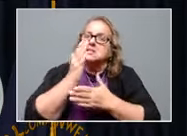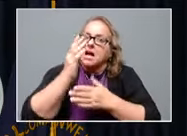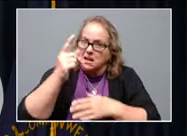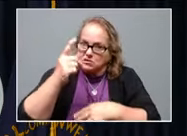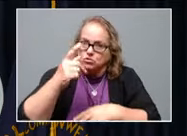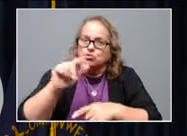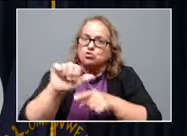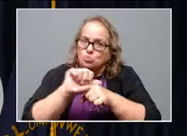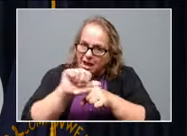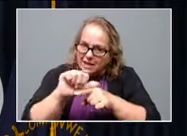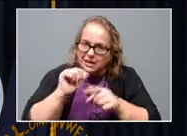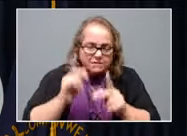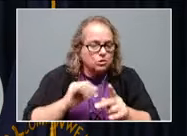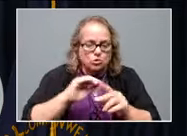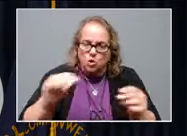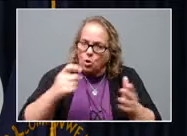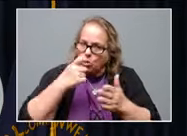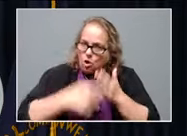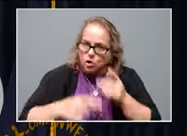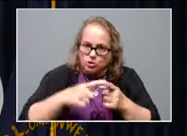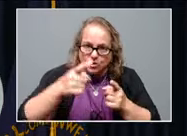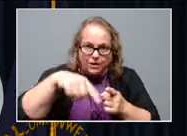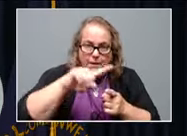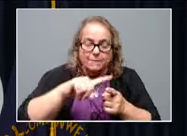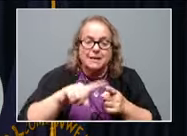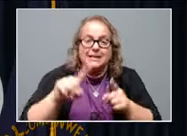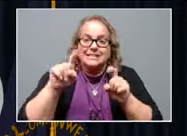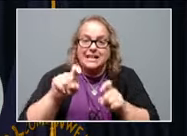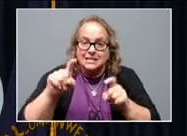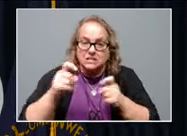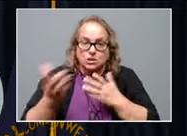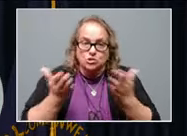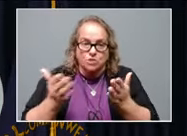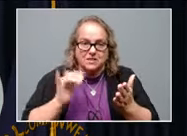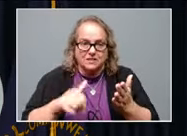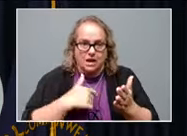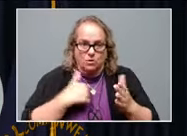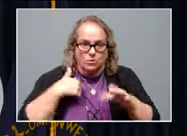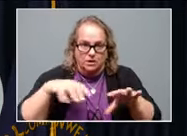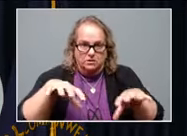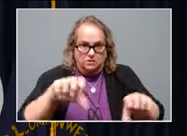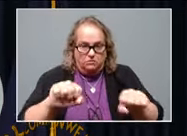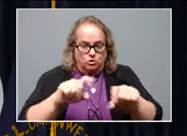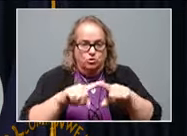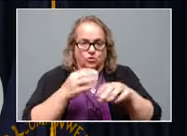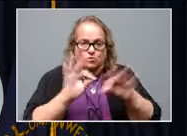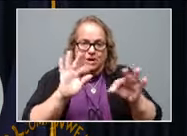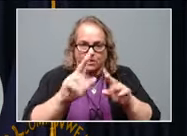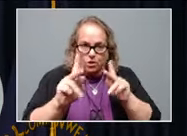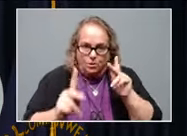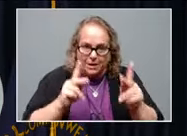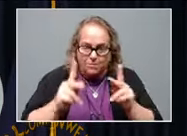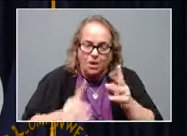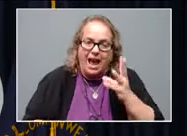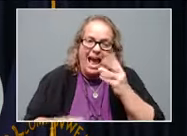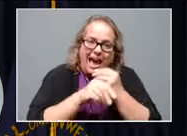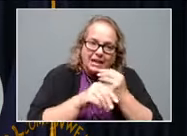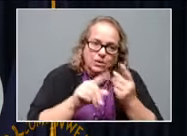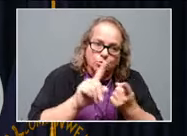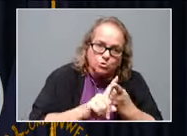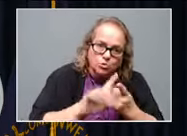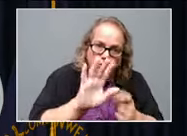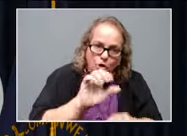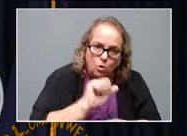no cost at all to them. Testing services, which we're taking over, freeing up their people, adding to their